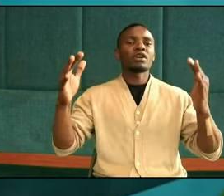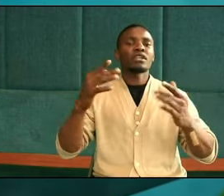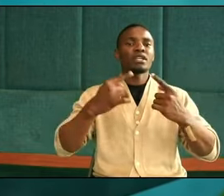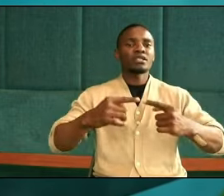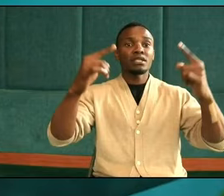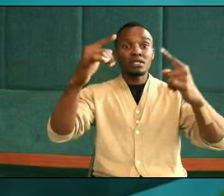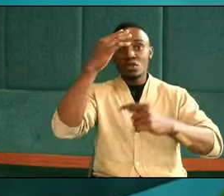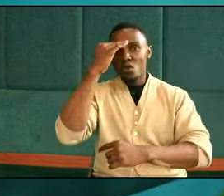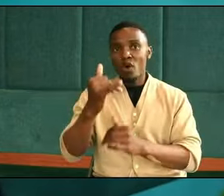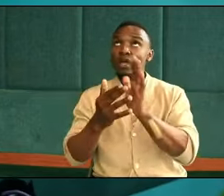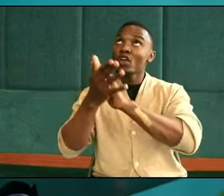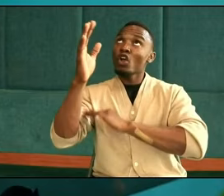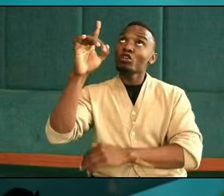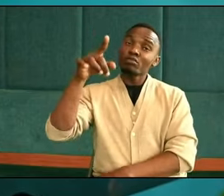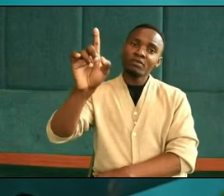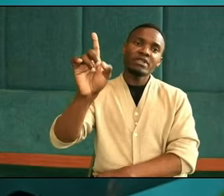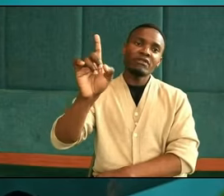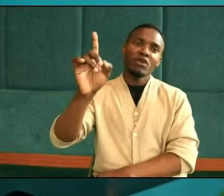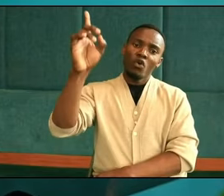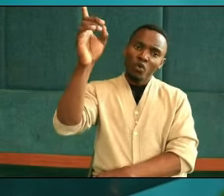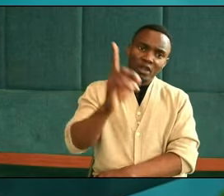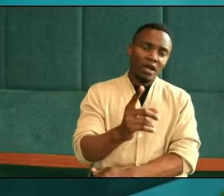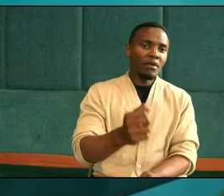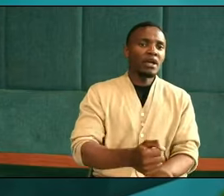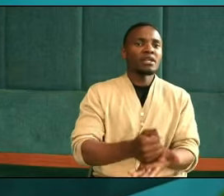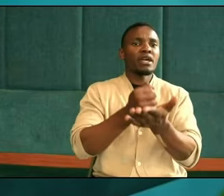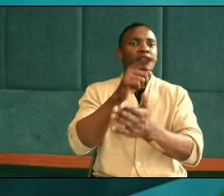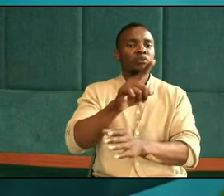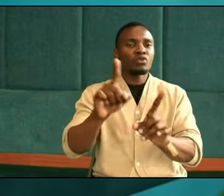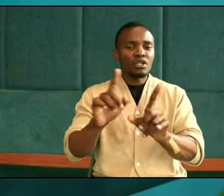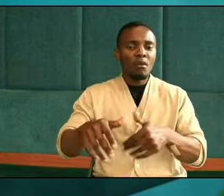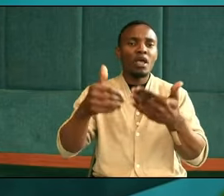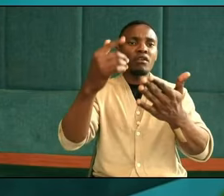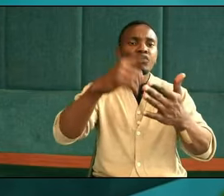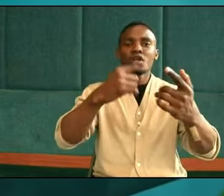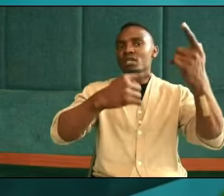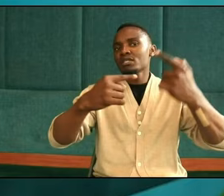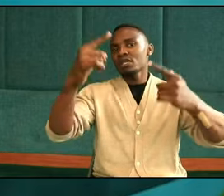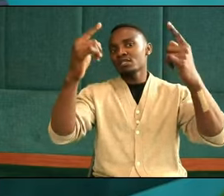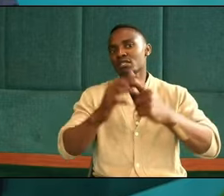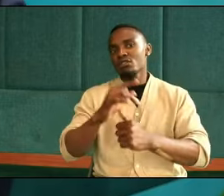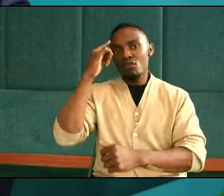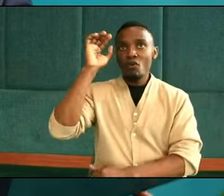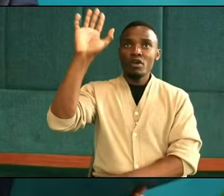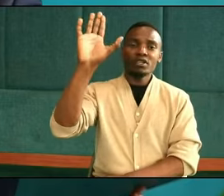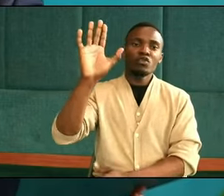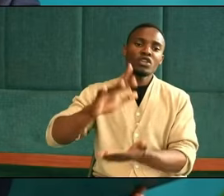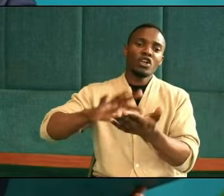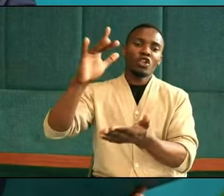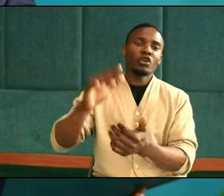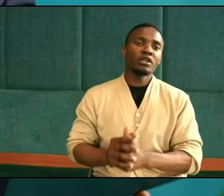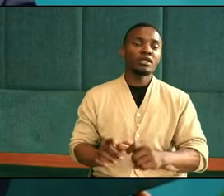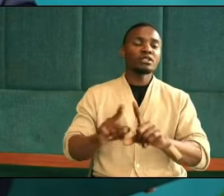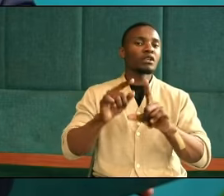because God himself will come your way and grant you success for his own glory. My appeal